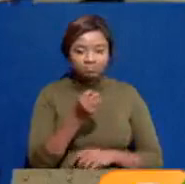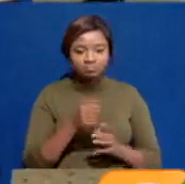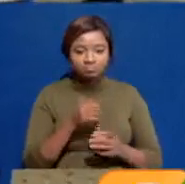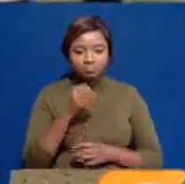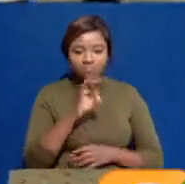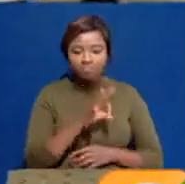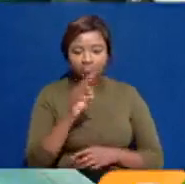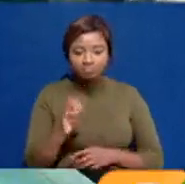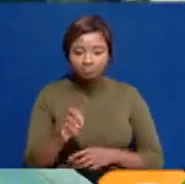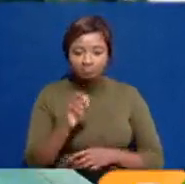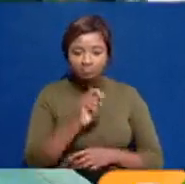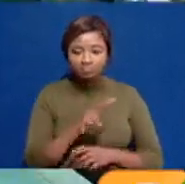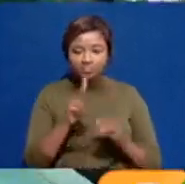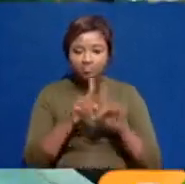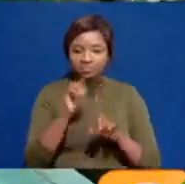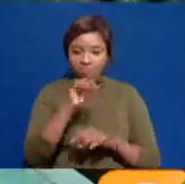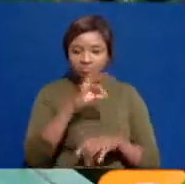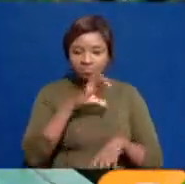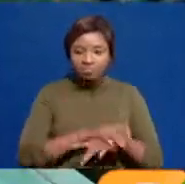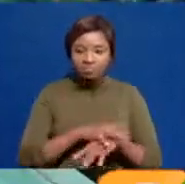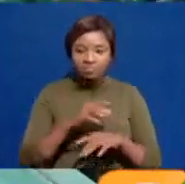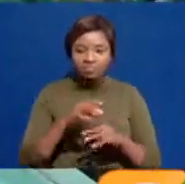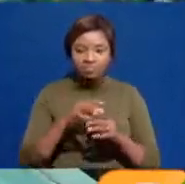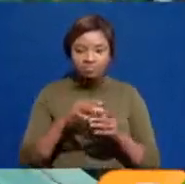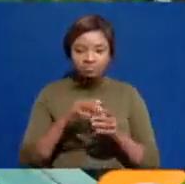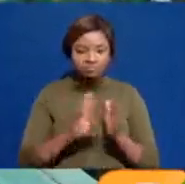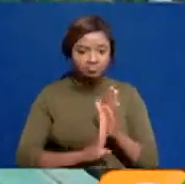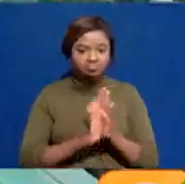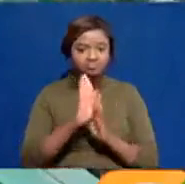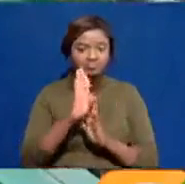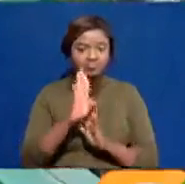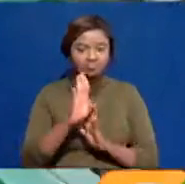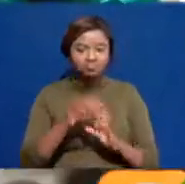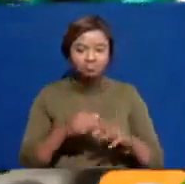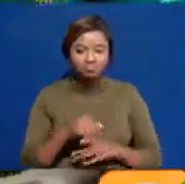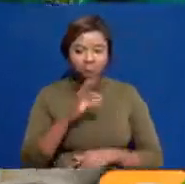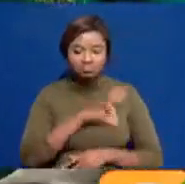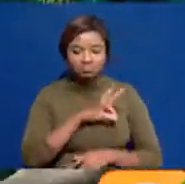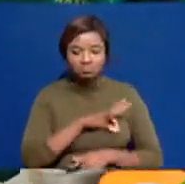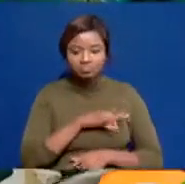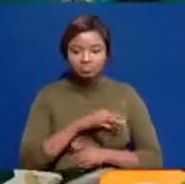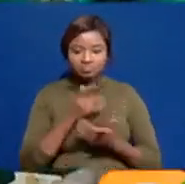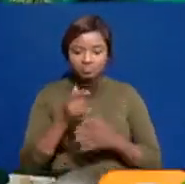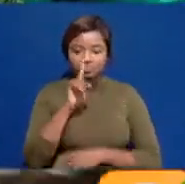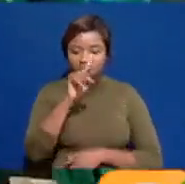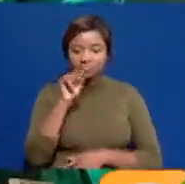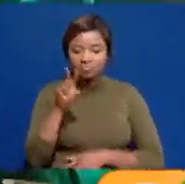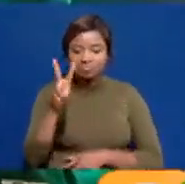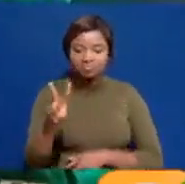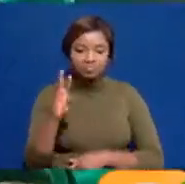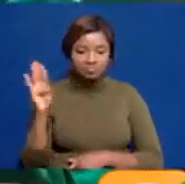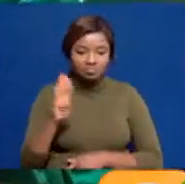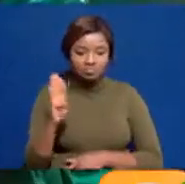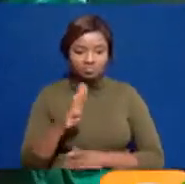year. Kakuzi attained a historical record growth against its pre-tax profit, which closed at 1.2 billion